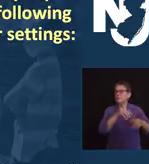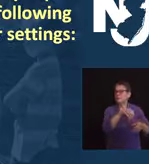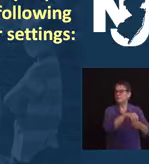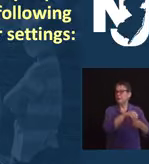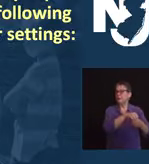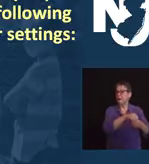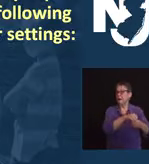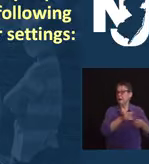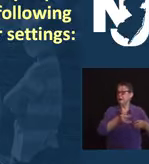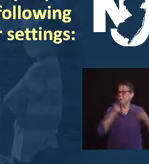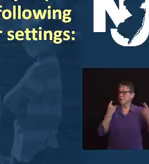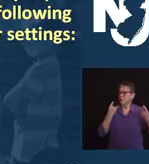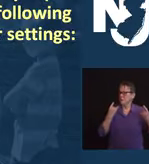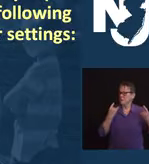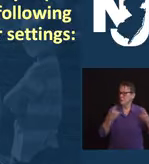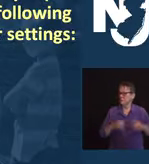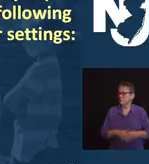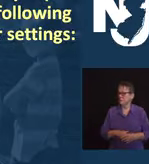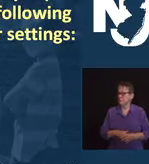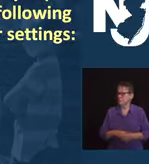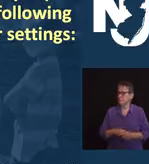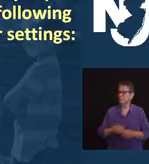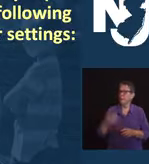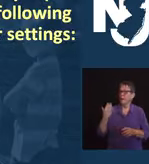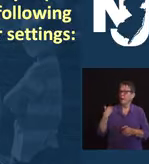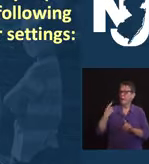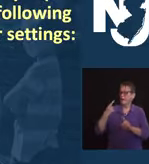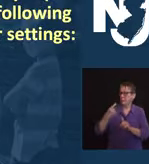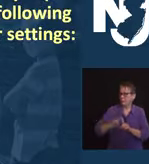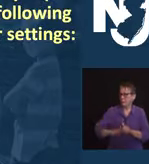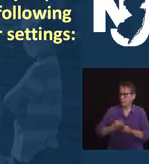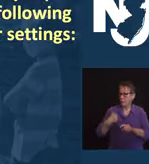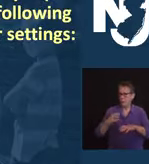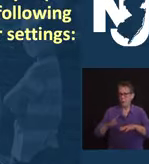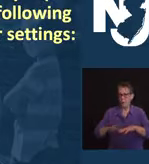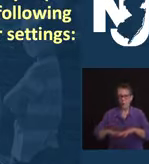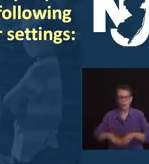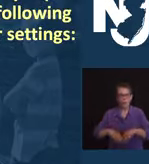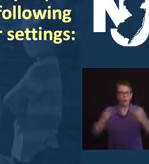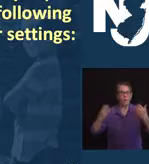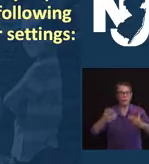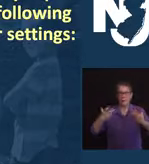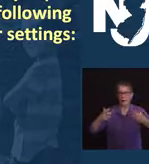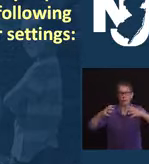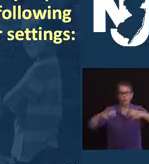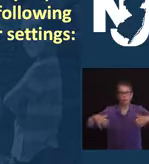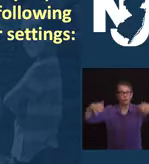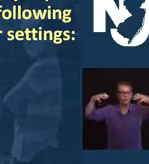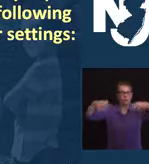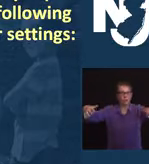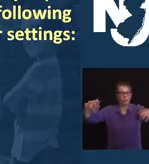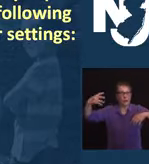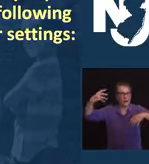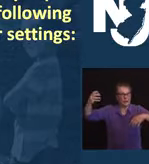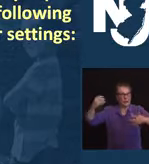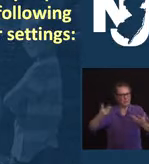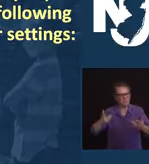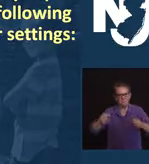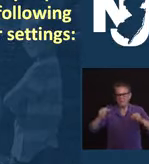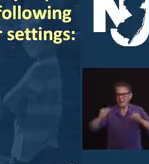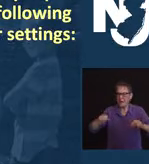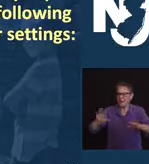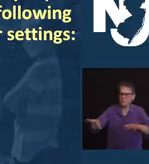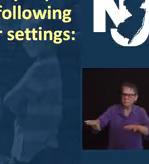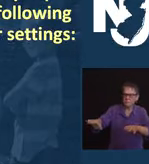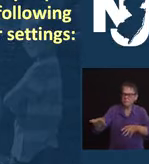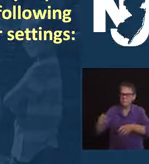venues to the public, we have seen that they have the enforcement capacity to strictly enforce these protocols. And